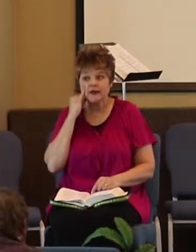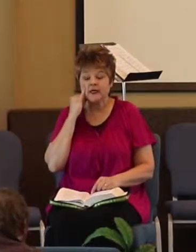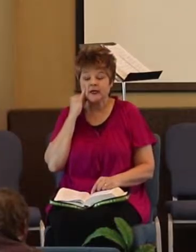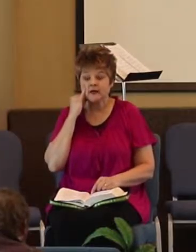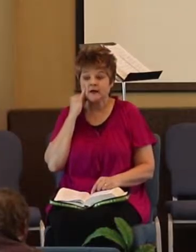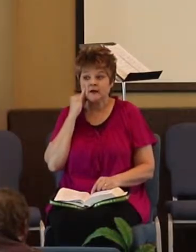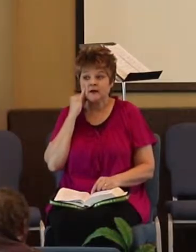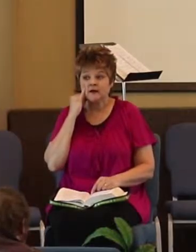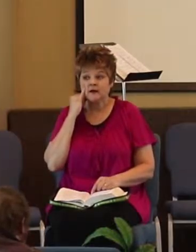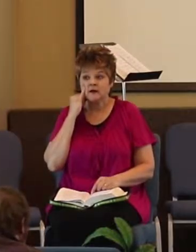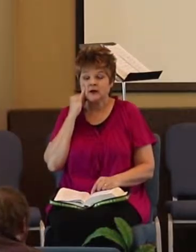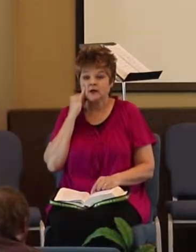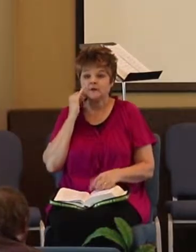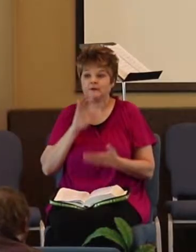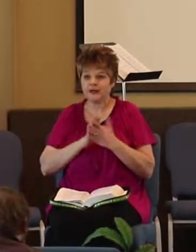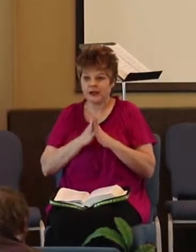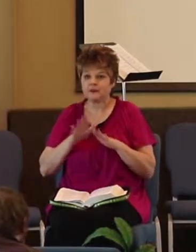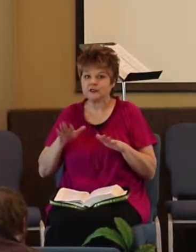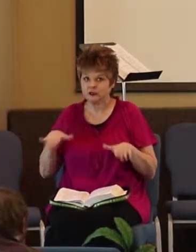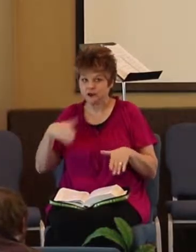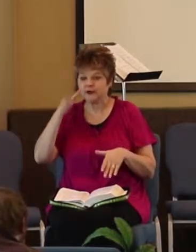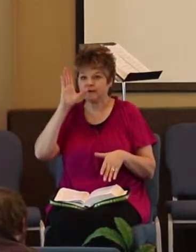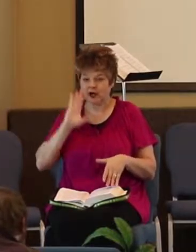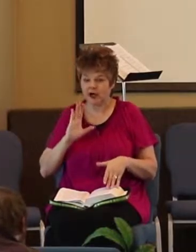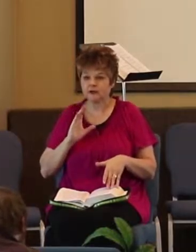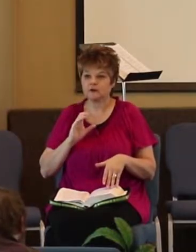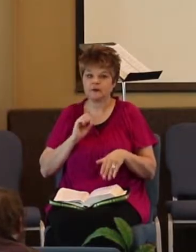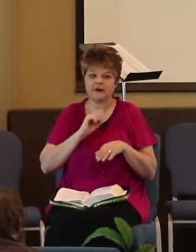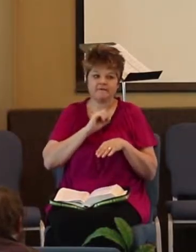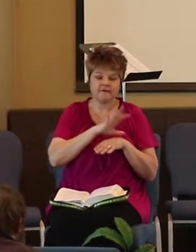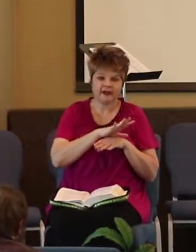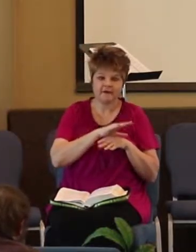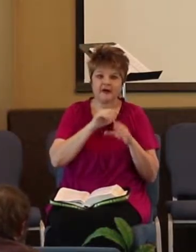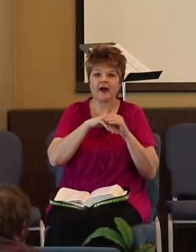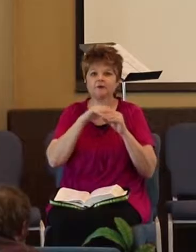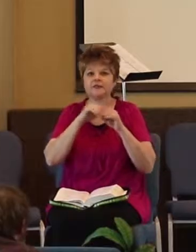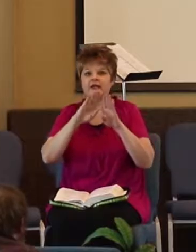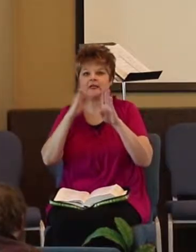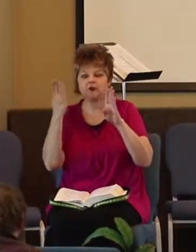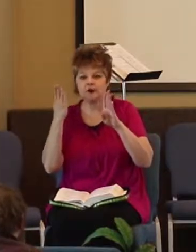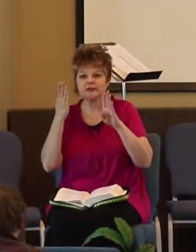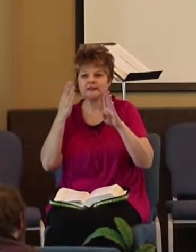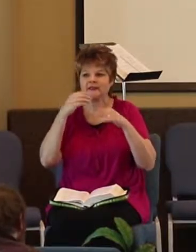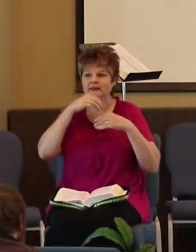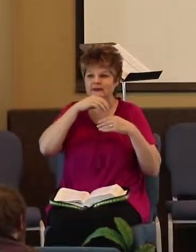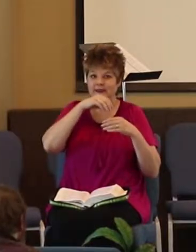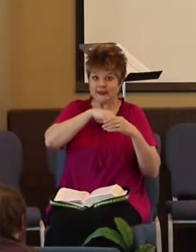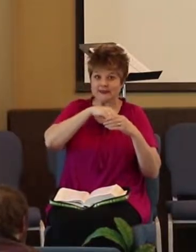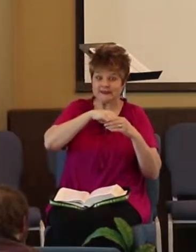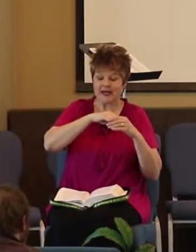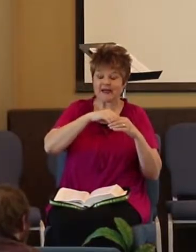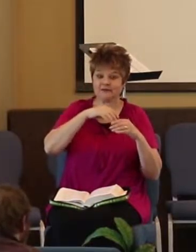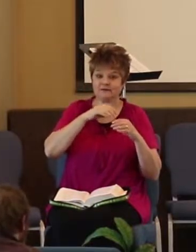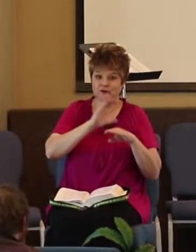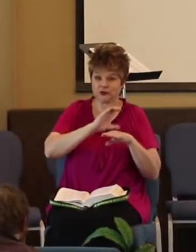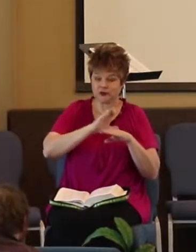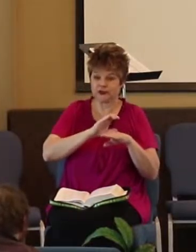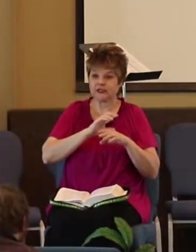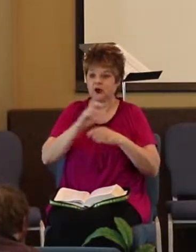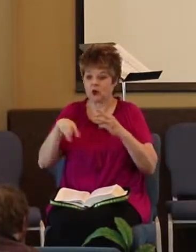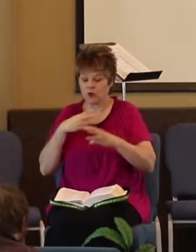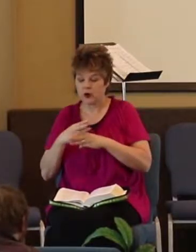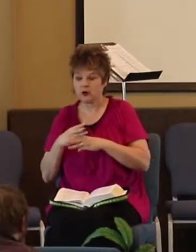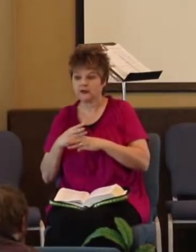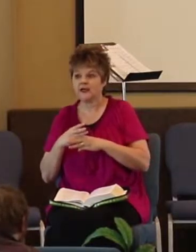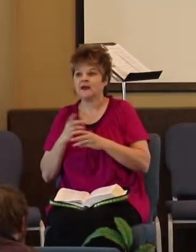to be the children of God and we're going to be effective outside these doors and inside these doors and in our world, then we have to